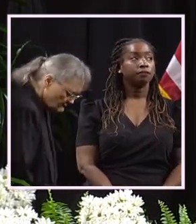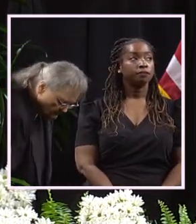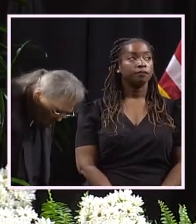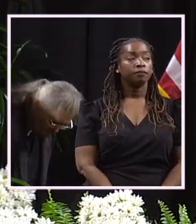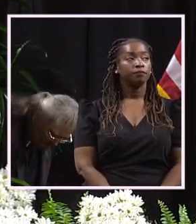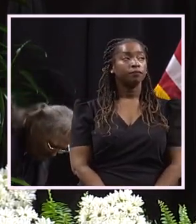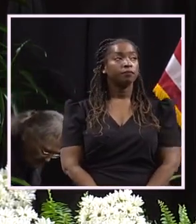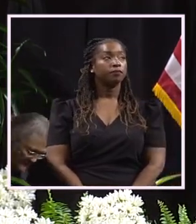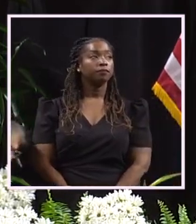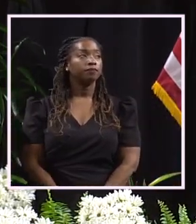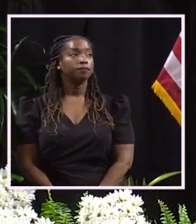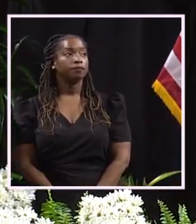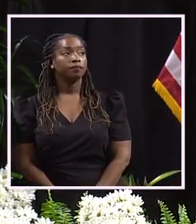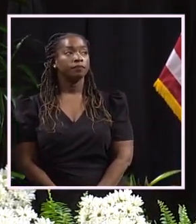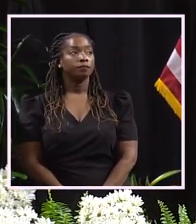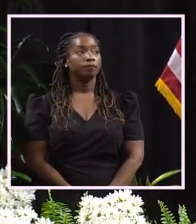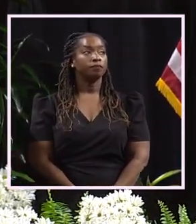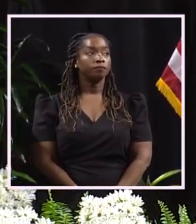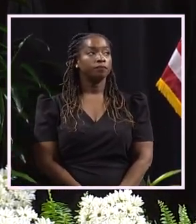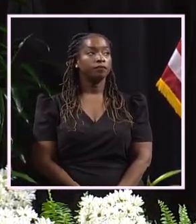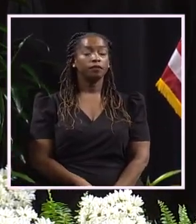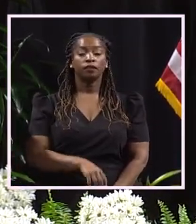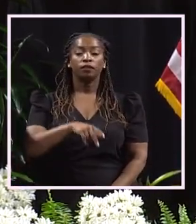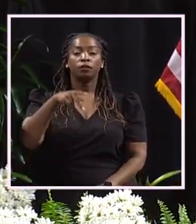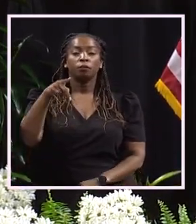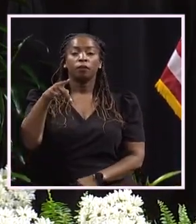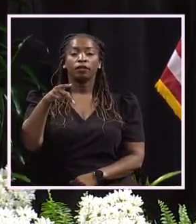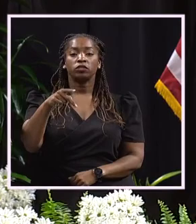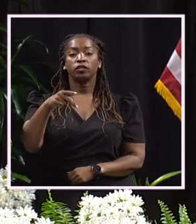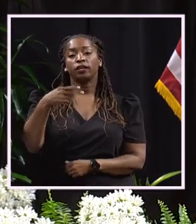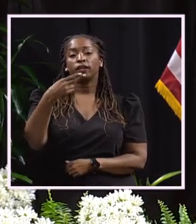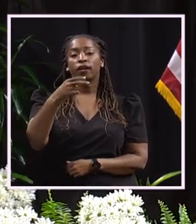Patrick Javier Hernandez, magna cum laude,